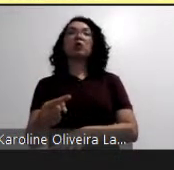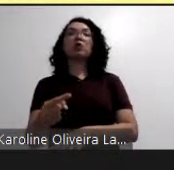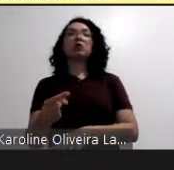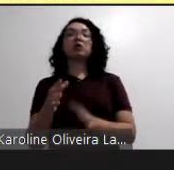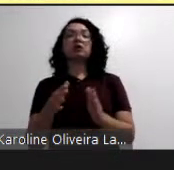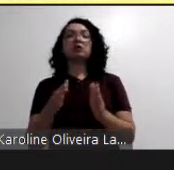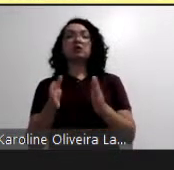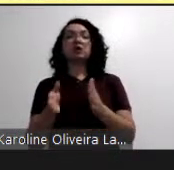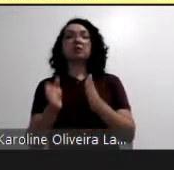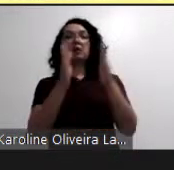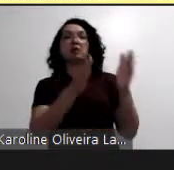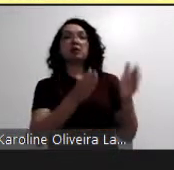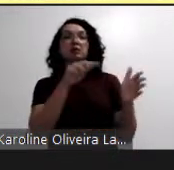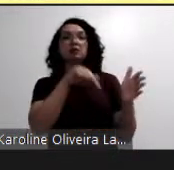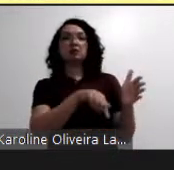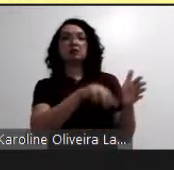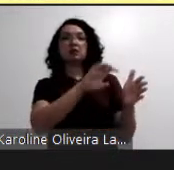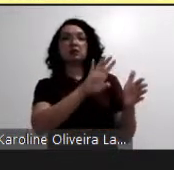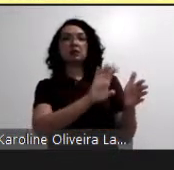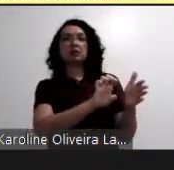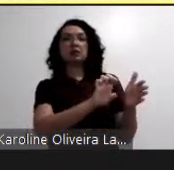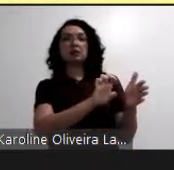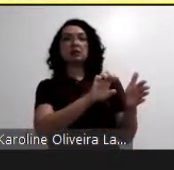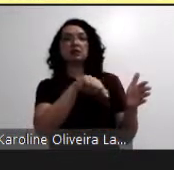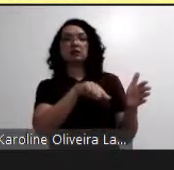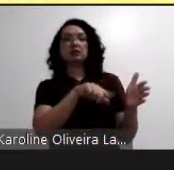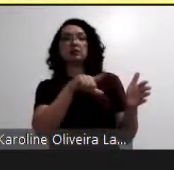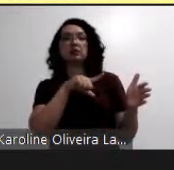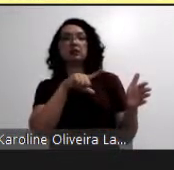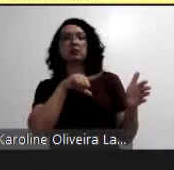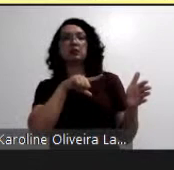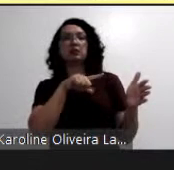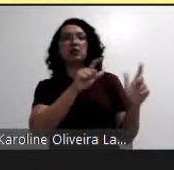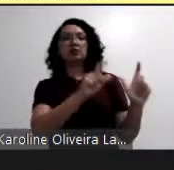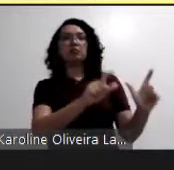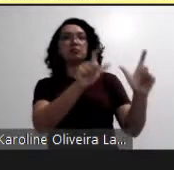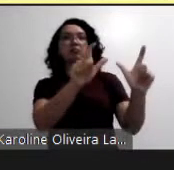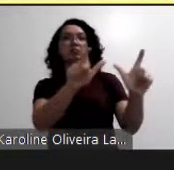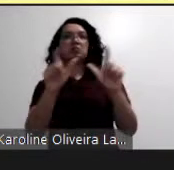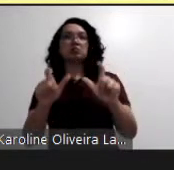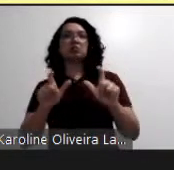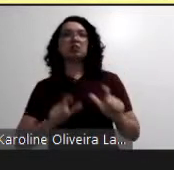the residential neighborhoods stretching through the whole area by the